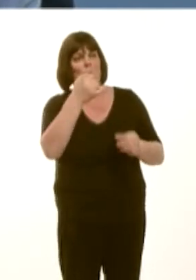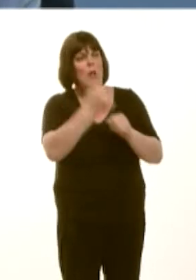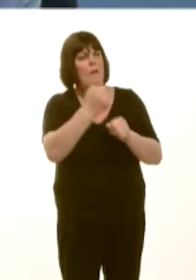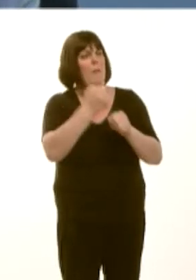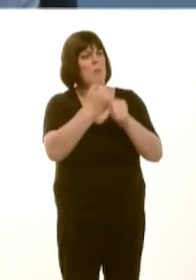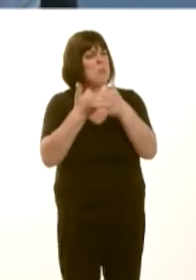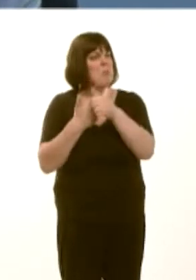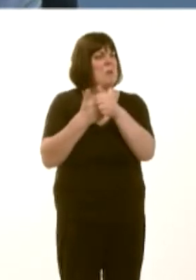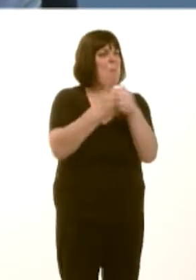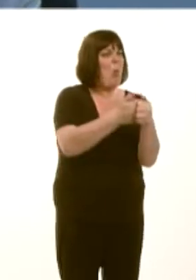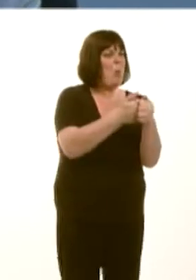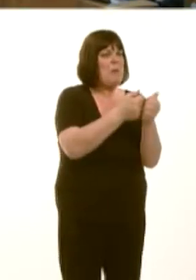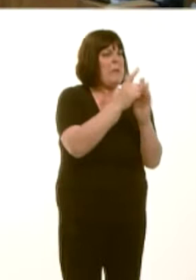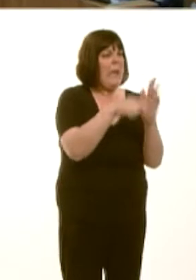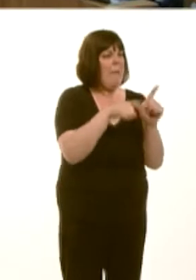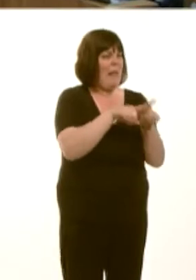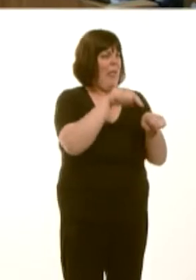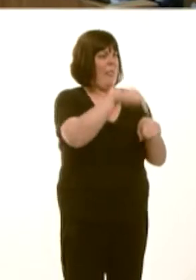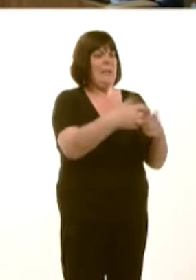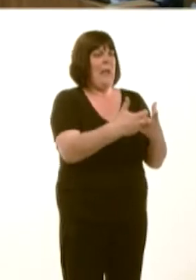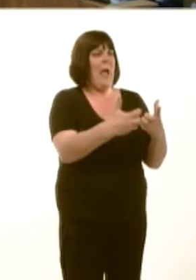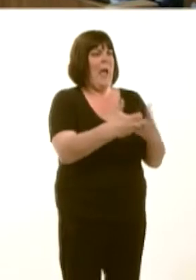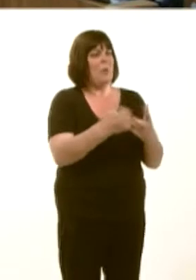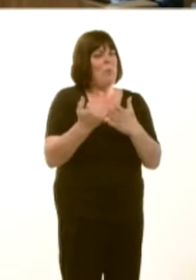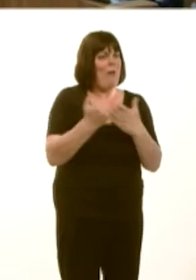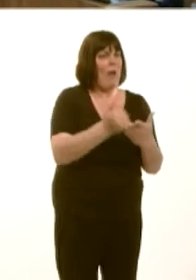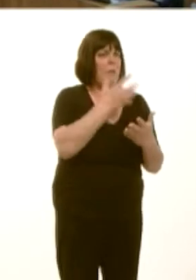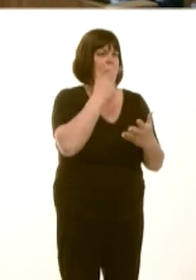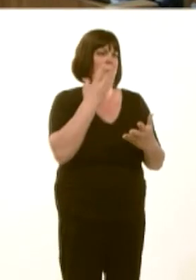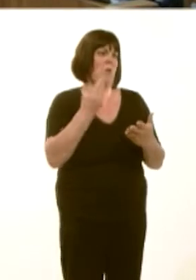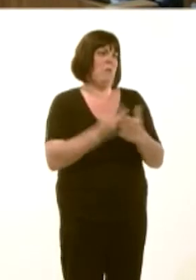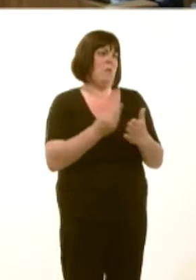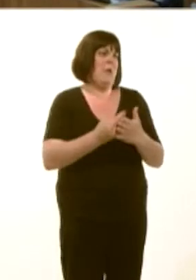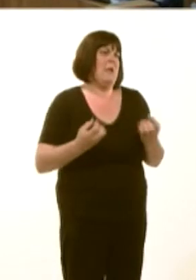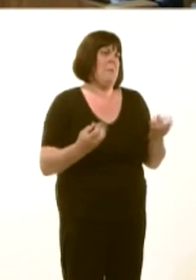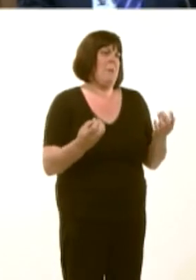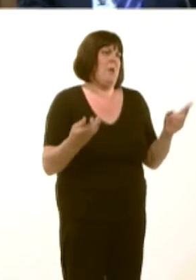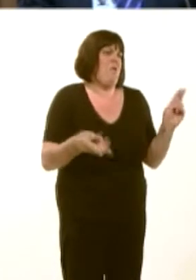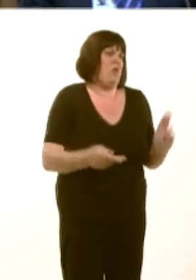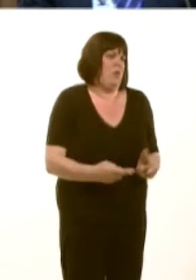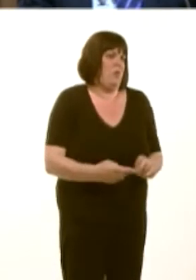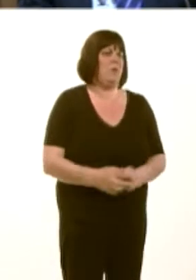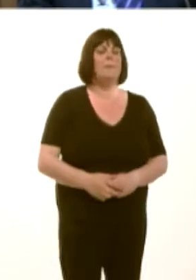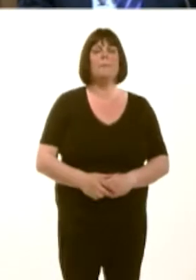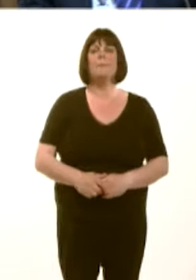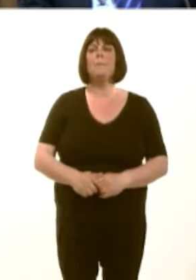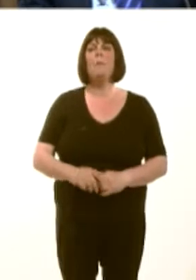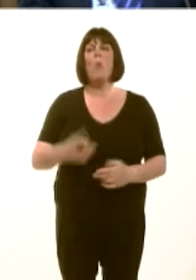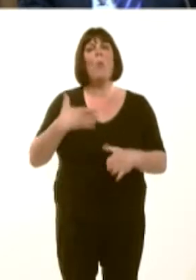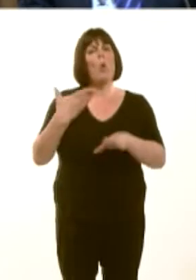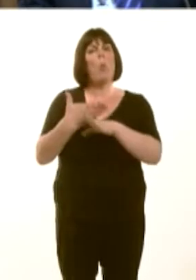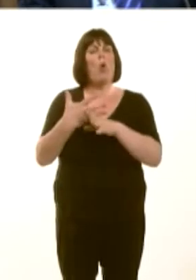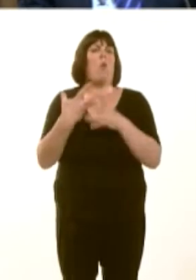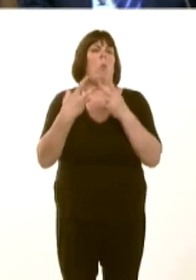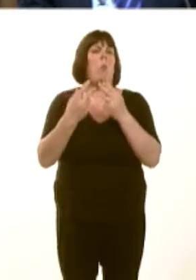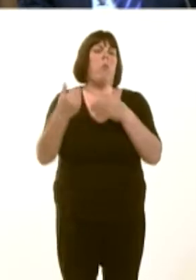to schemes such as this in order to reduce the cost of living? Well, of course, we work very closely with Welsh Water,